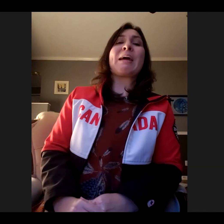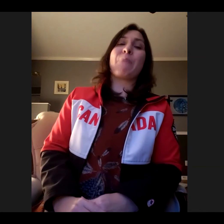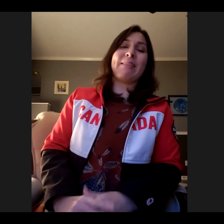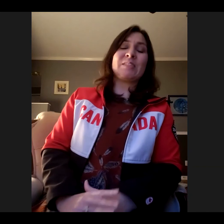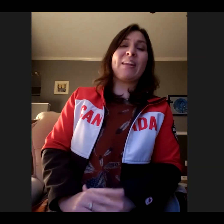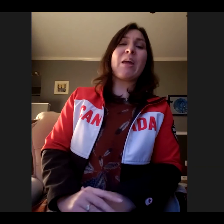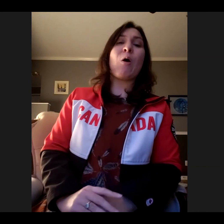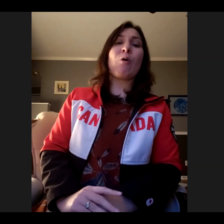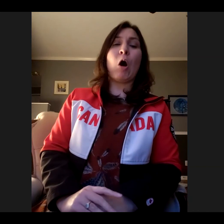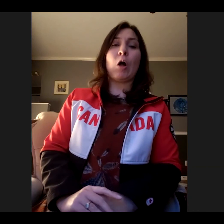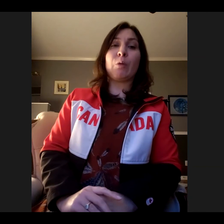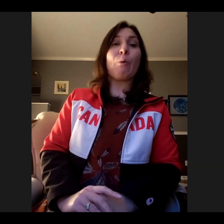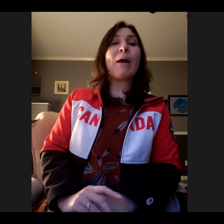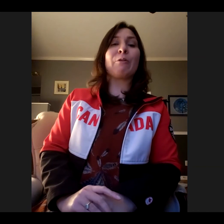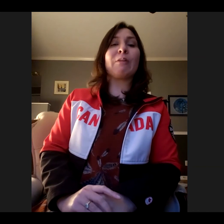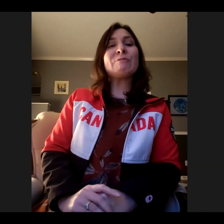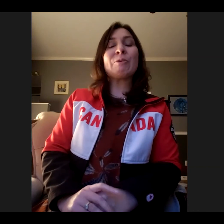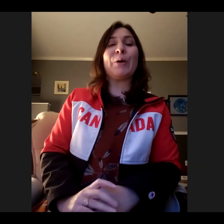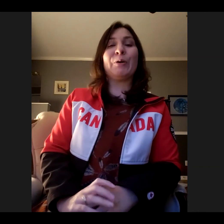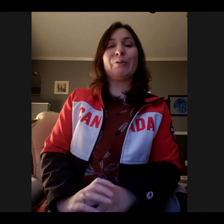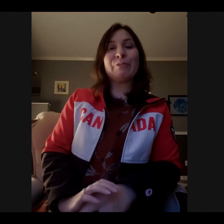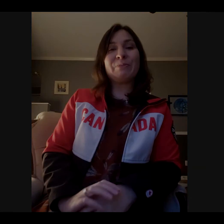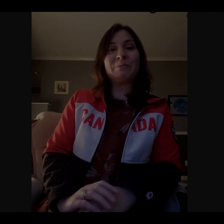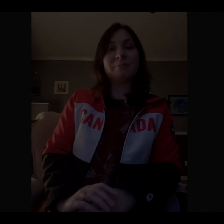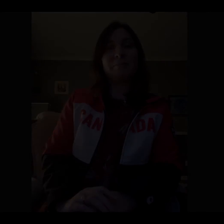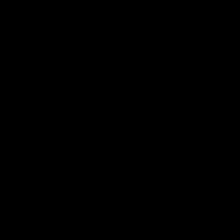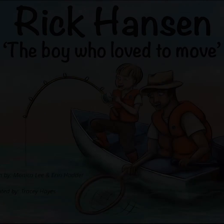by this video called The Boy Who Loved To Move.